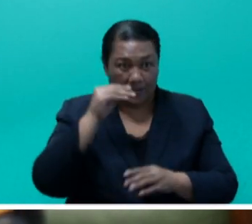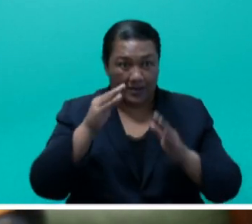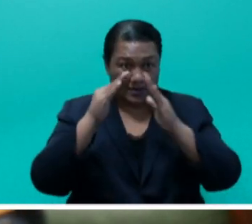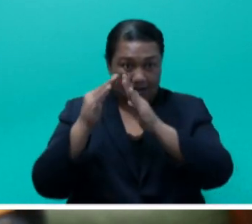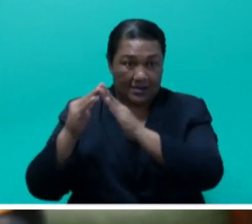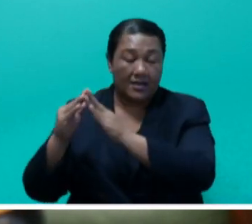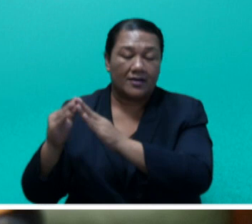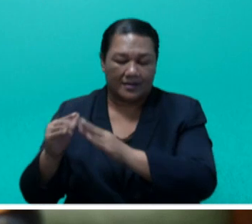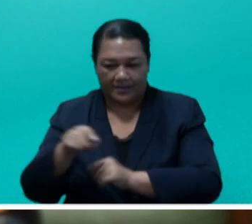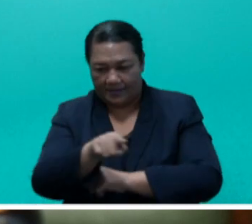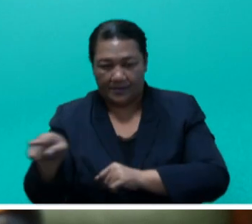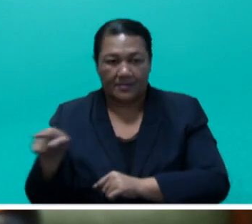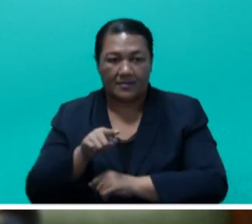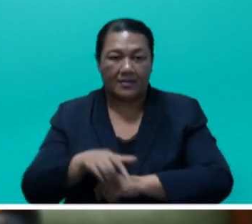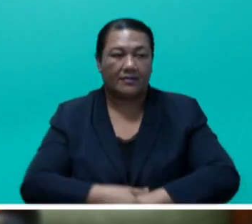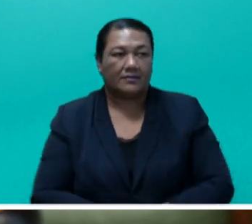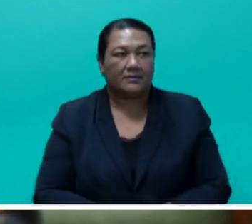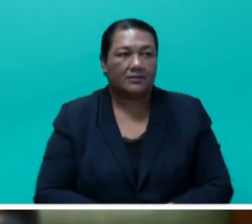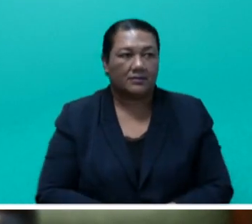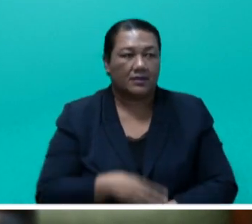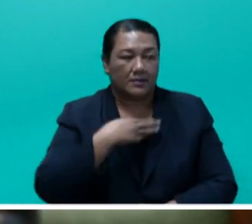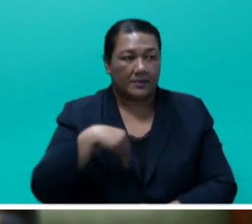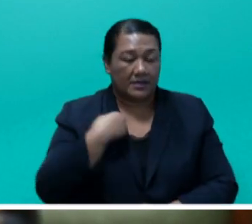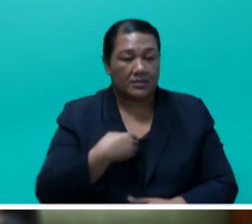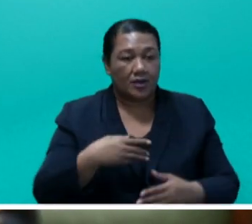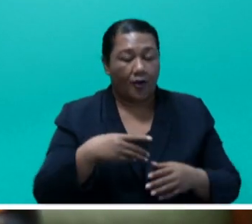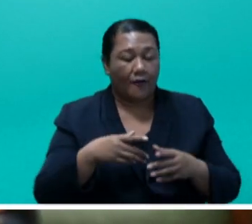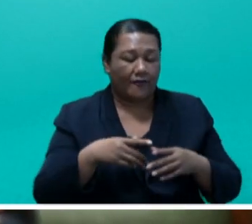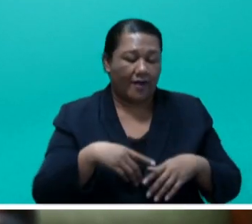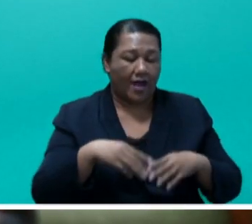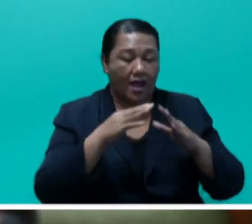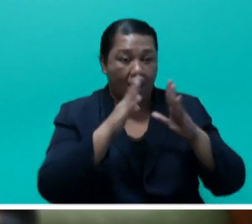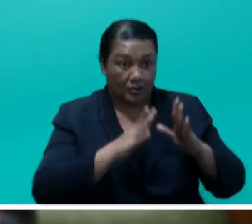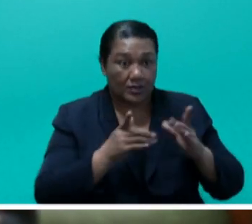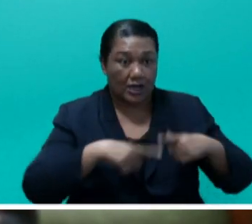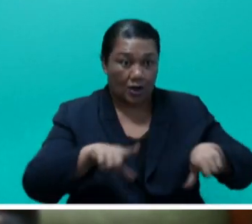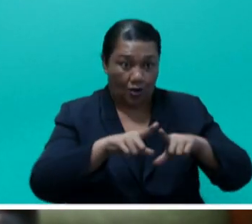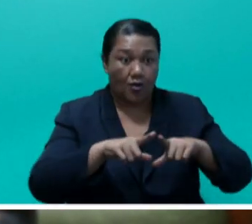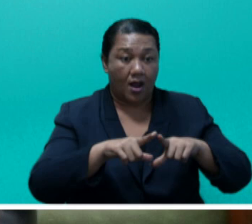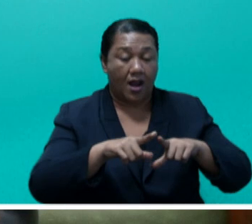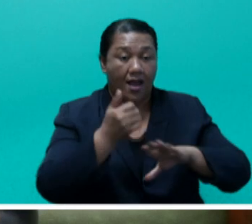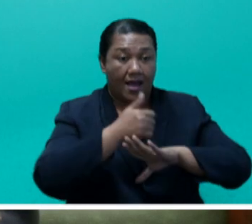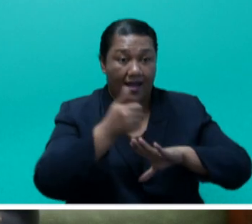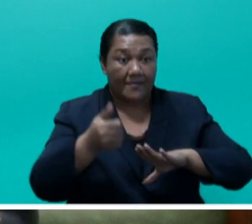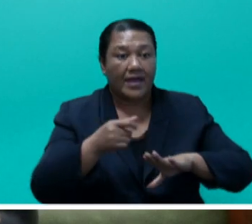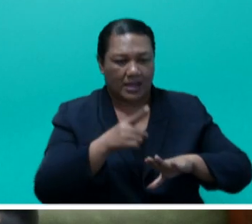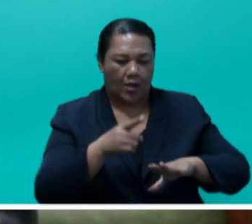sites. And obviously the Ministry of Housing and Local Government would be looking at that. And